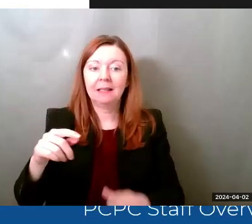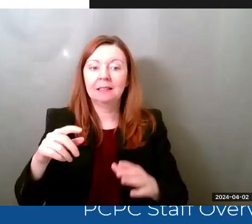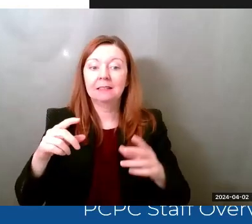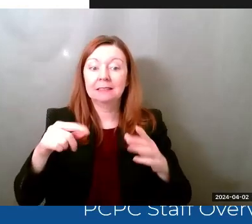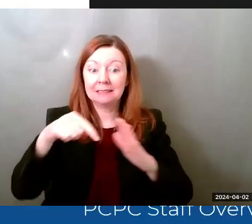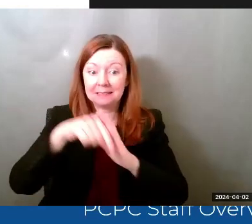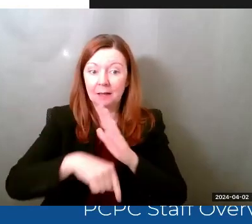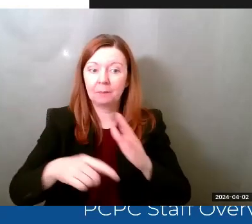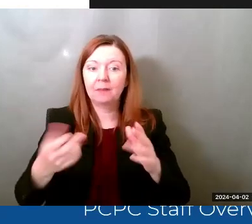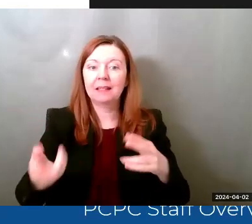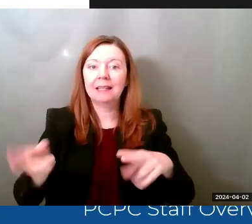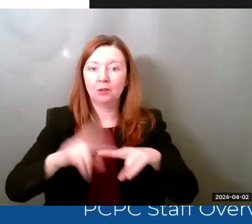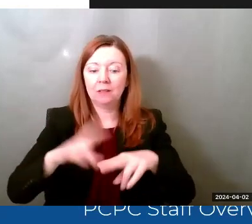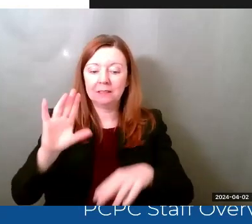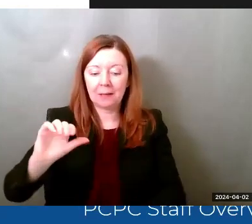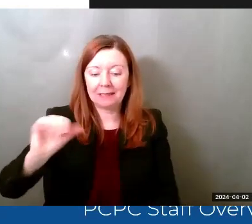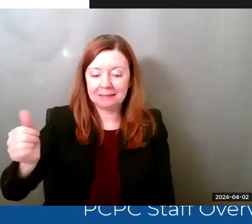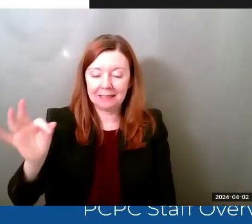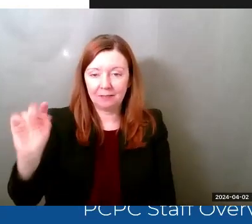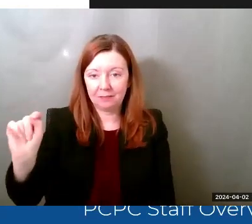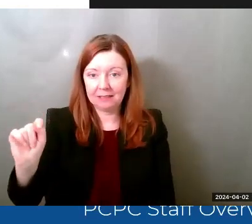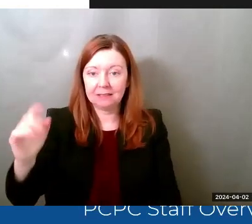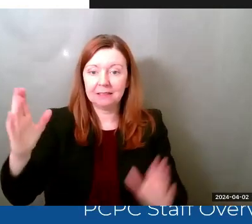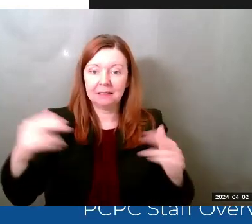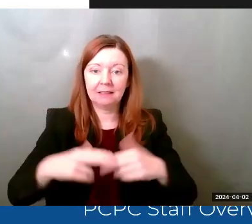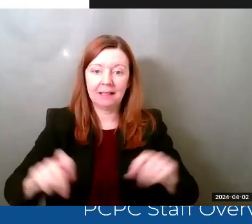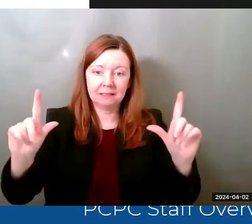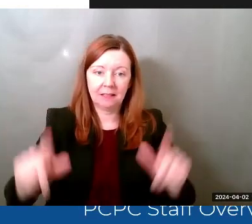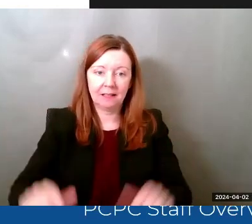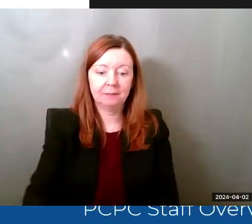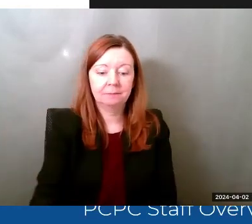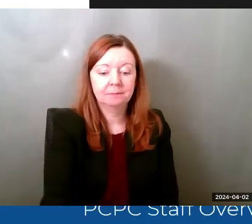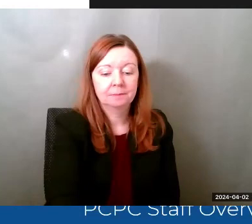been increased by 10 feet. Next slide.